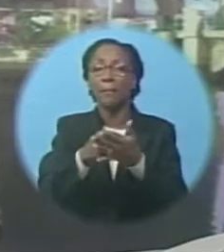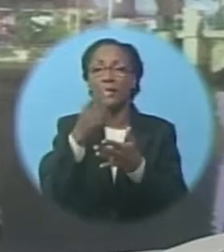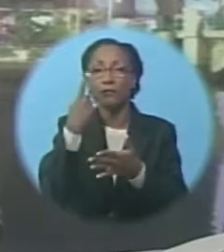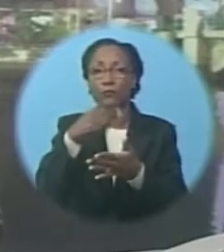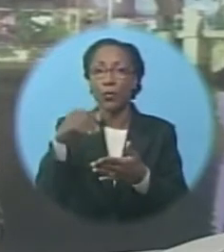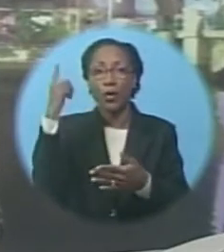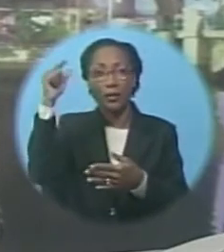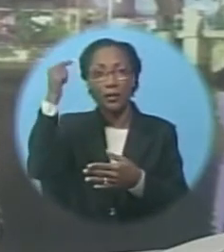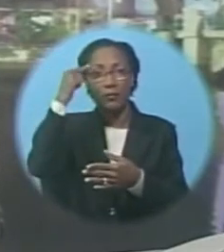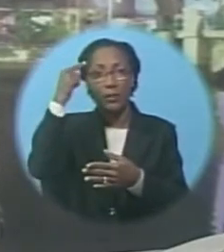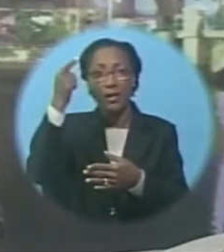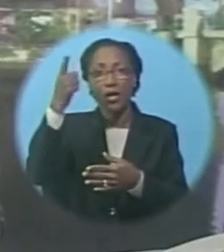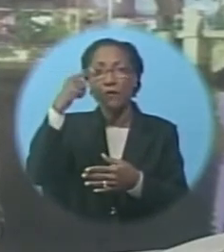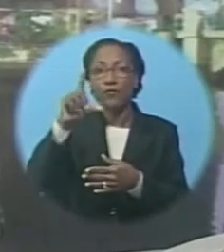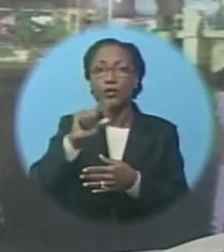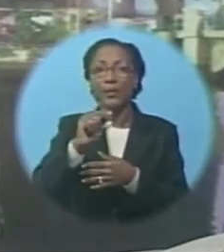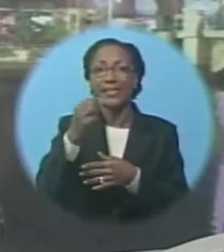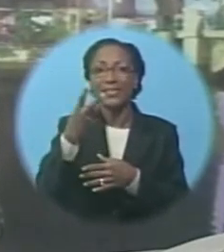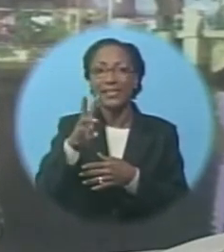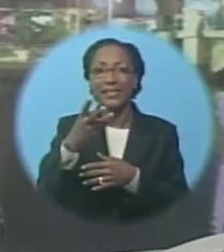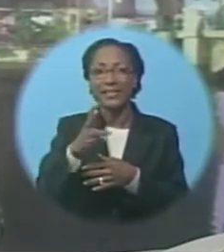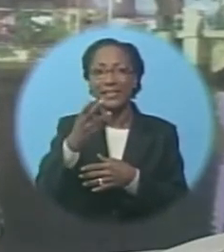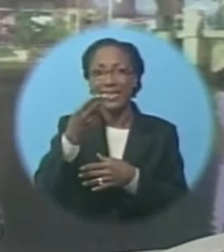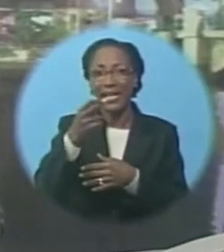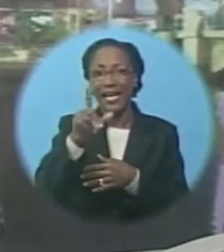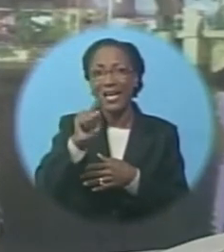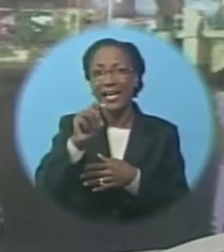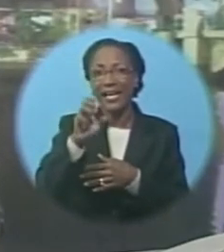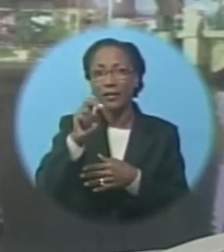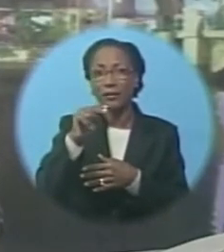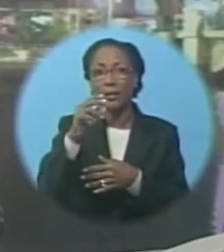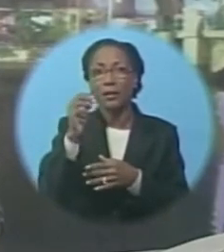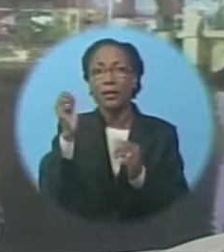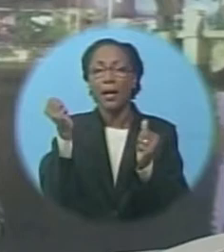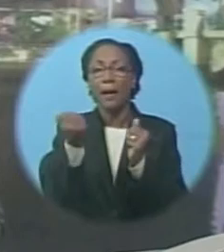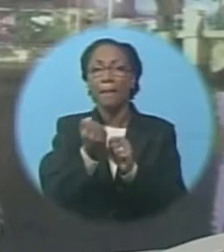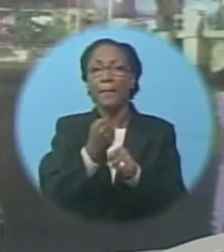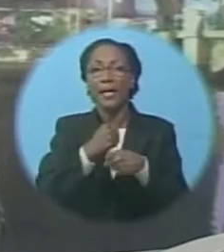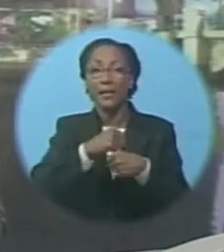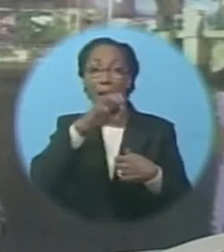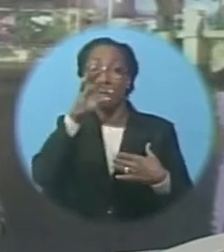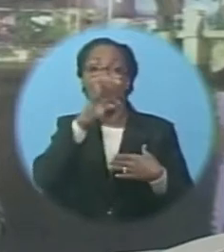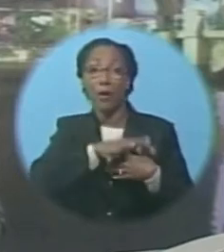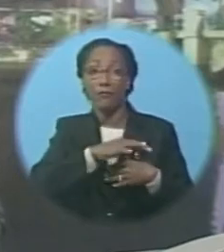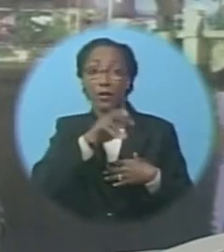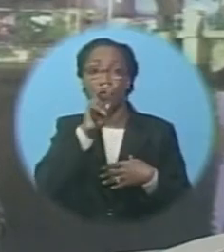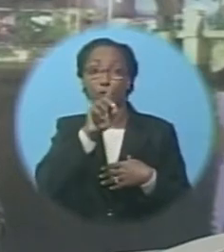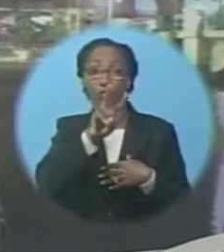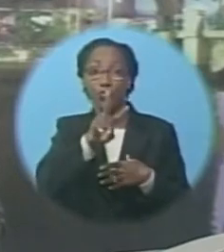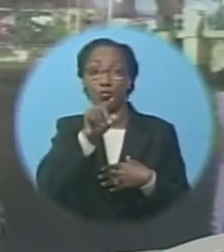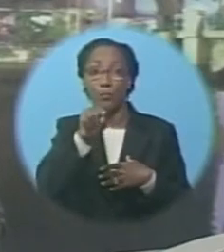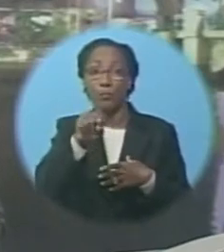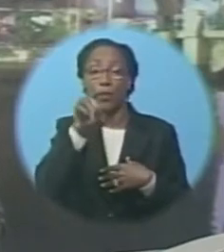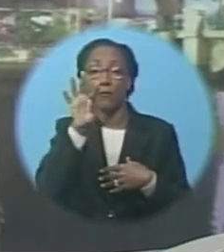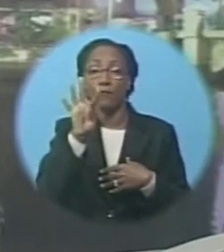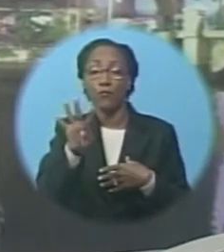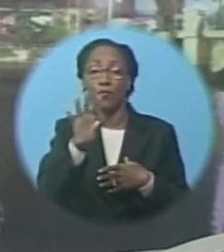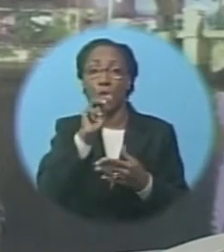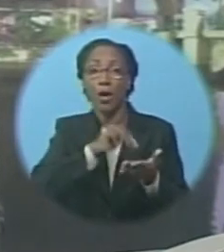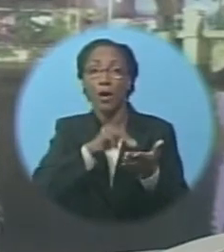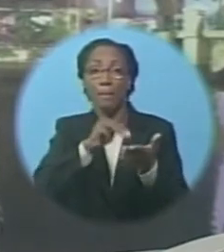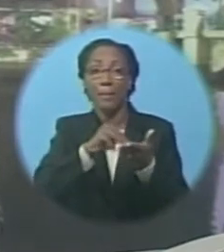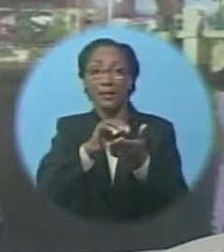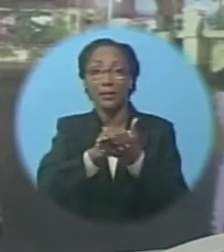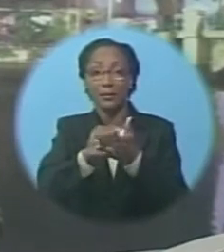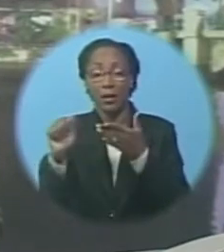He says for 2016, the Hilton made a profit of $2.4 million, an increase of 56% over